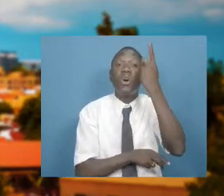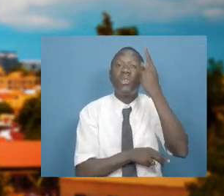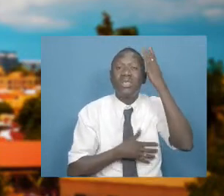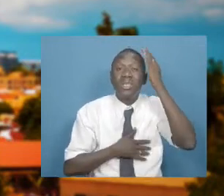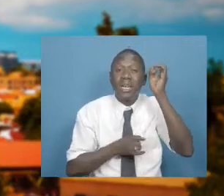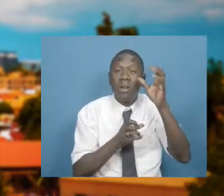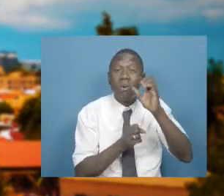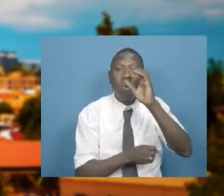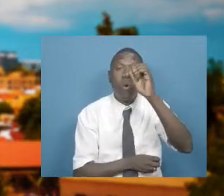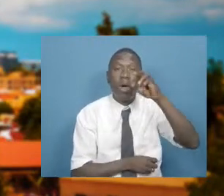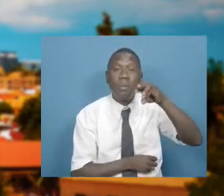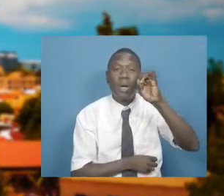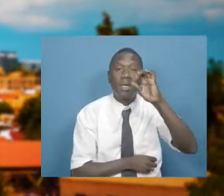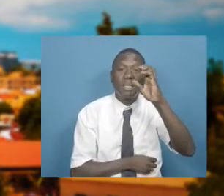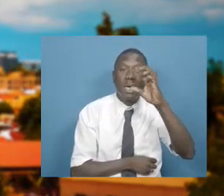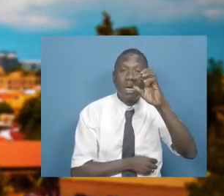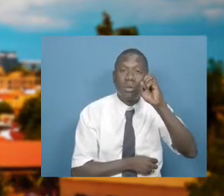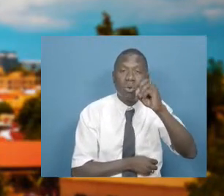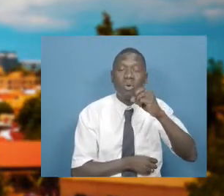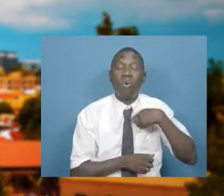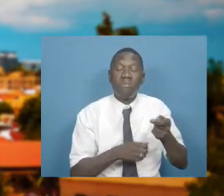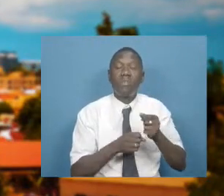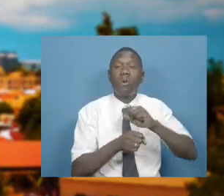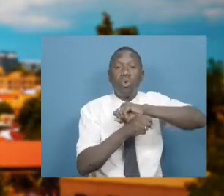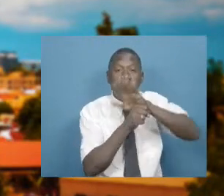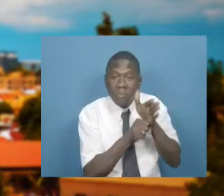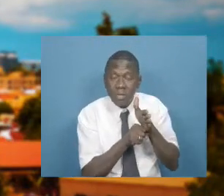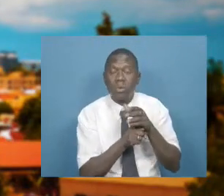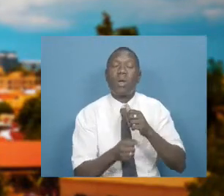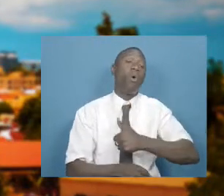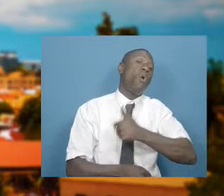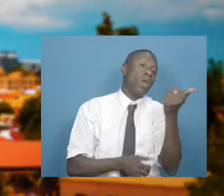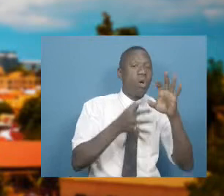of the Omicron variant of